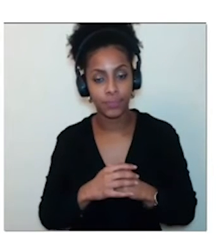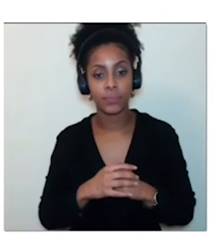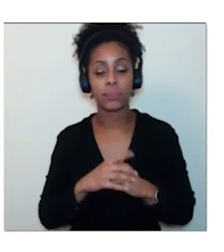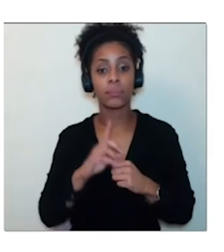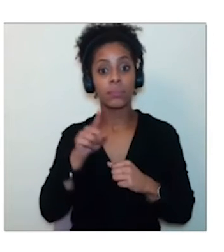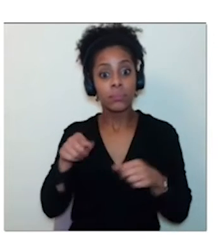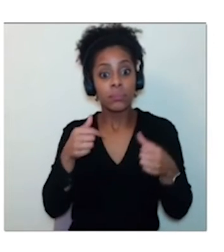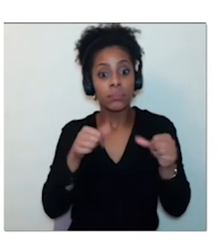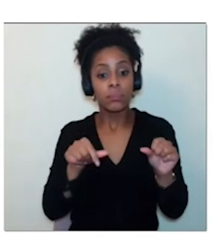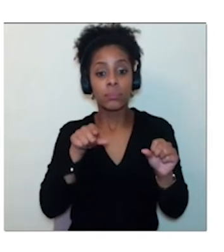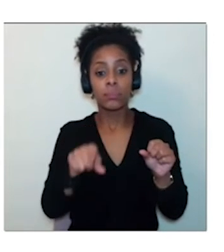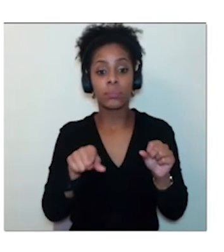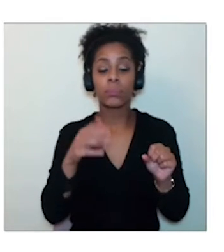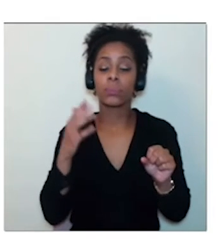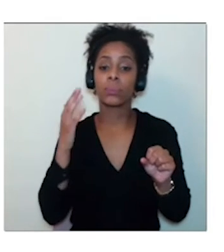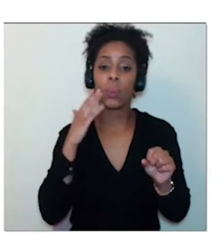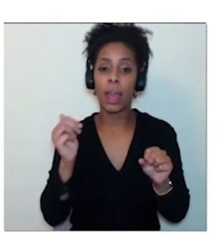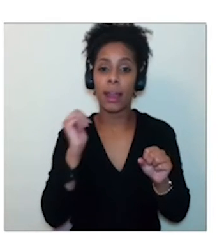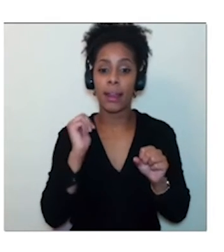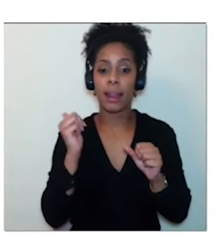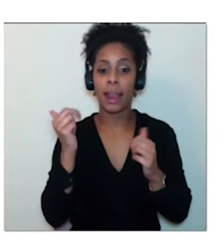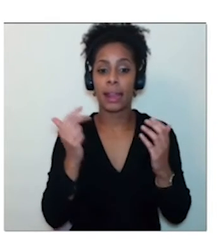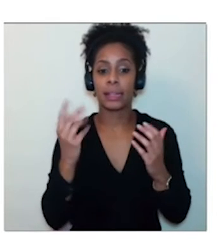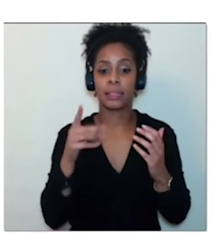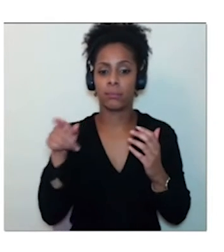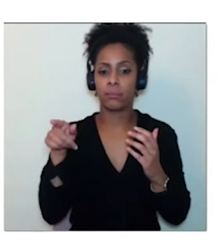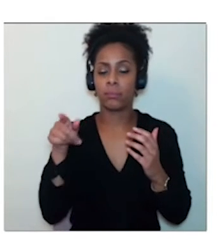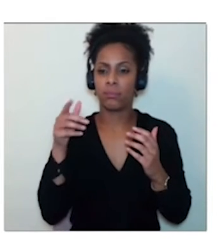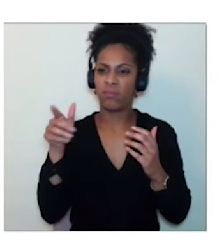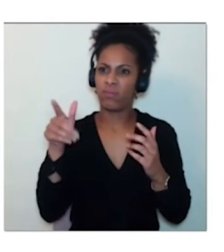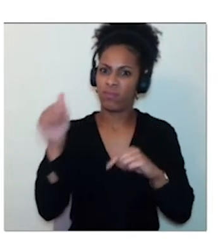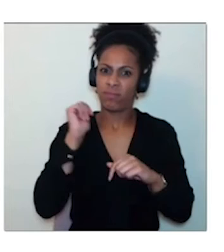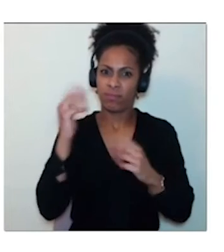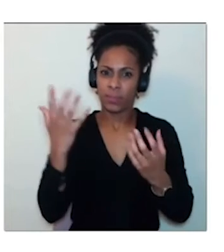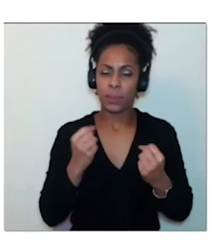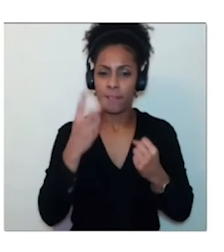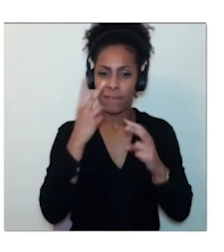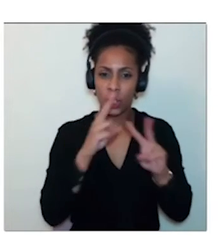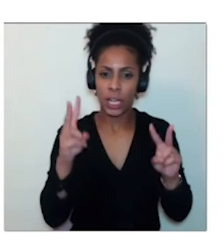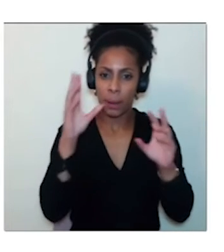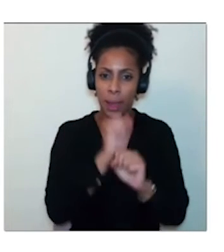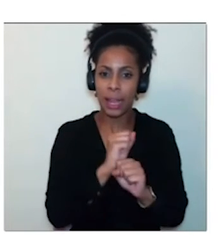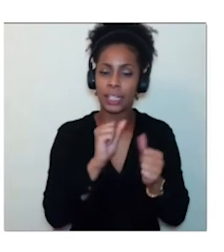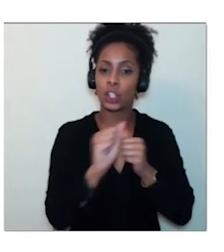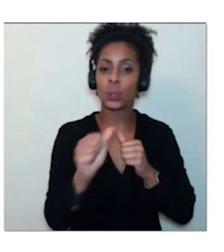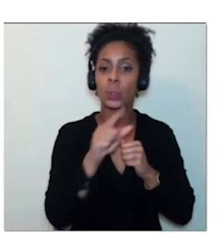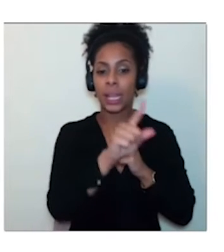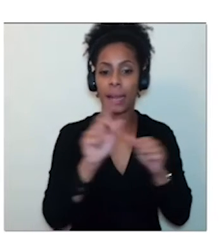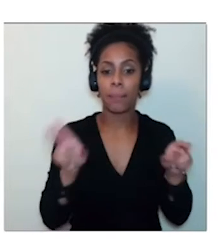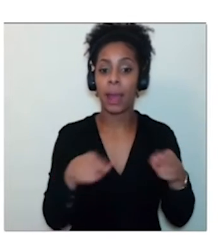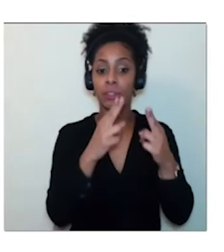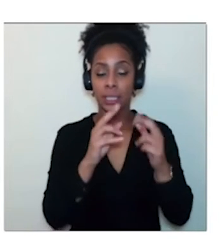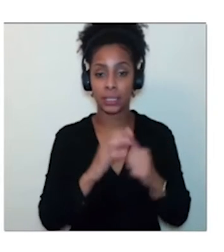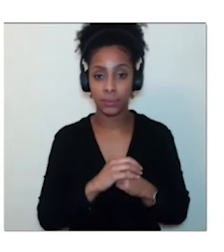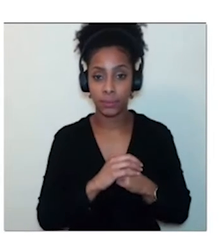Visually Impaired Children in Paris. In the 1820s, it occurred to Captain Charles Barbier that his system